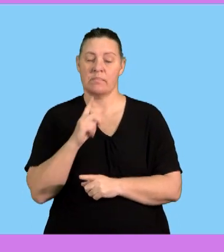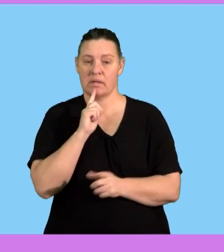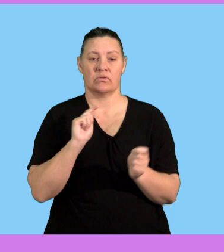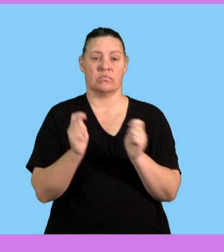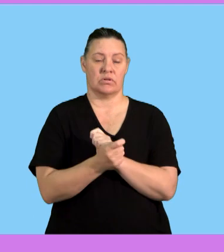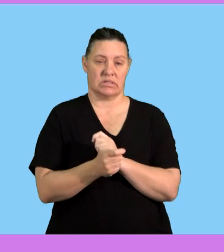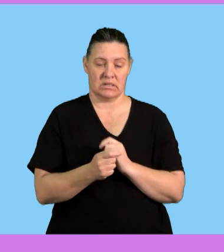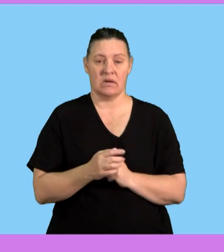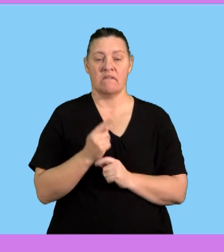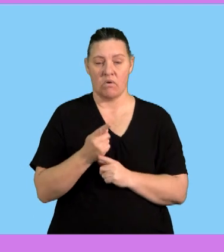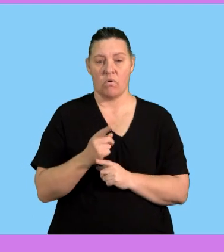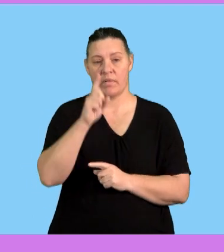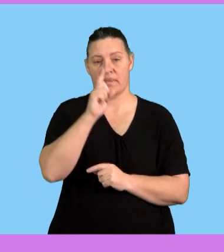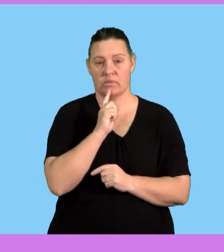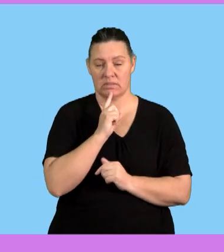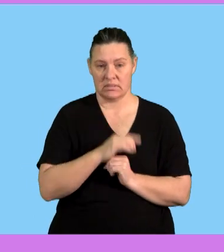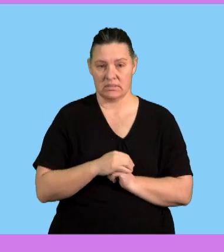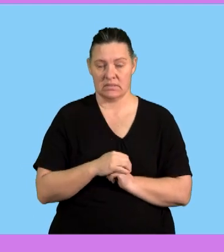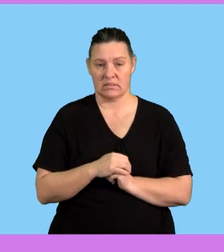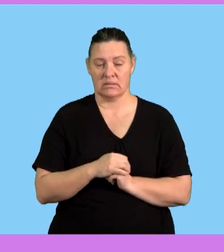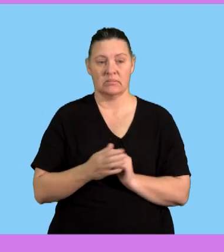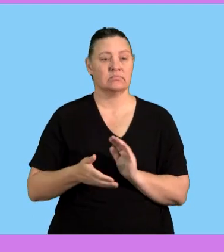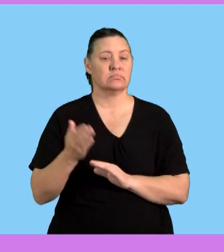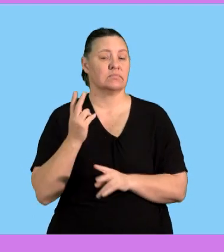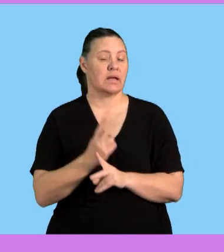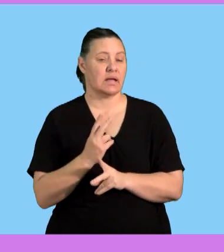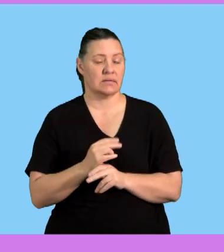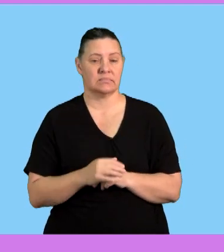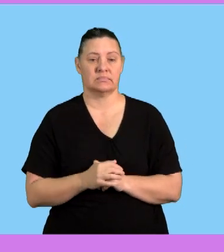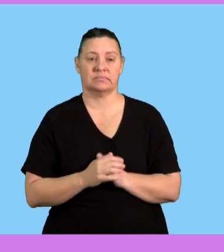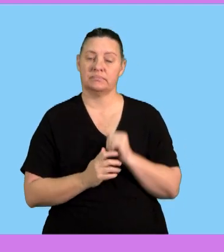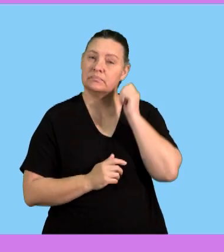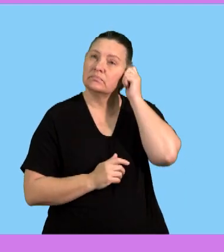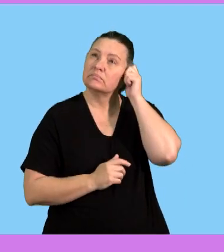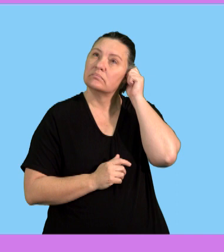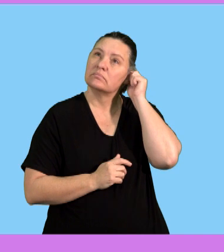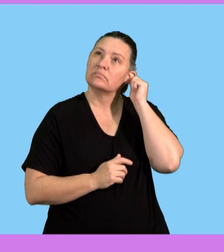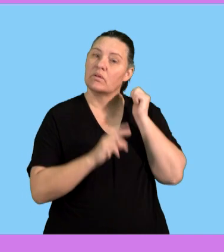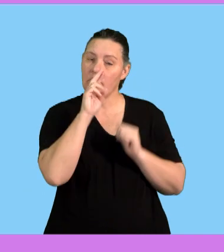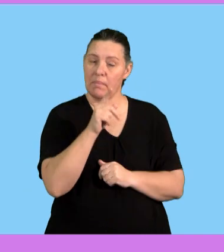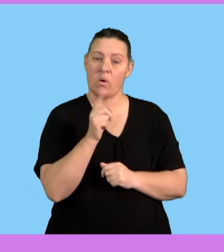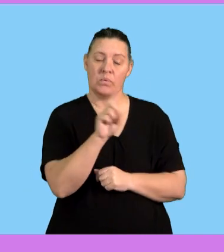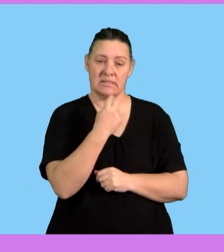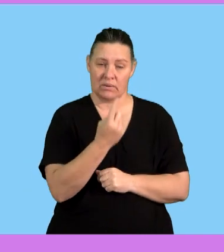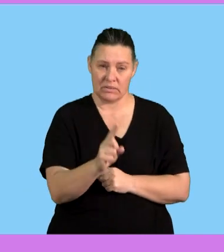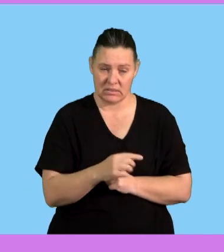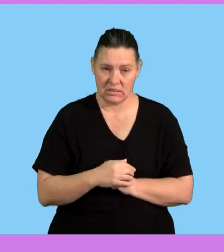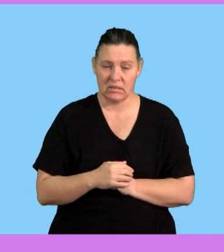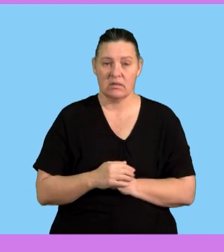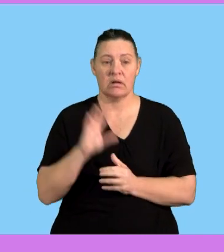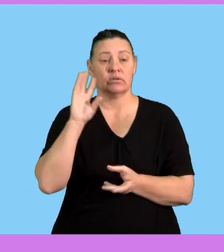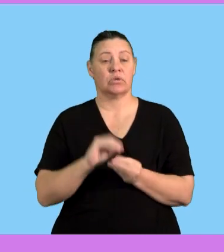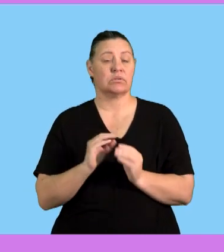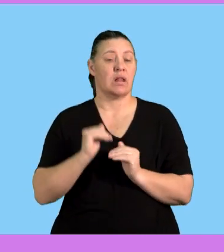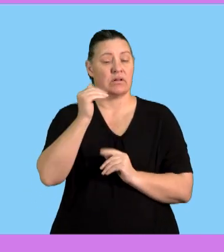factor of 1,000. Guys, let me run through this one quick with you again. Remember, what are we saying? That the total height of